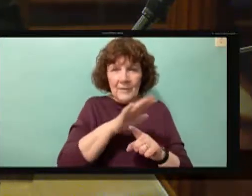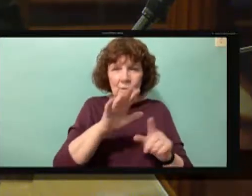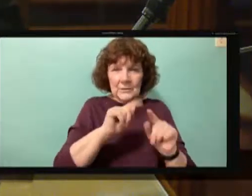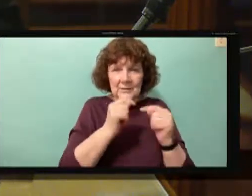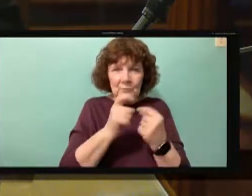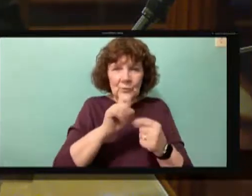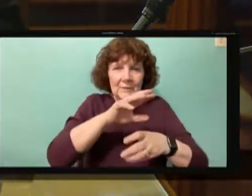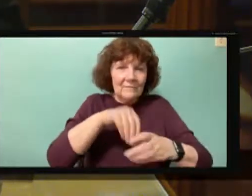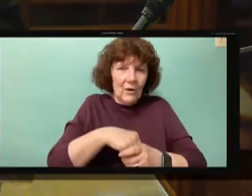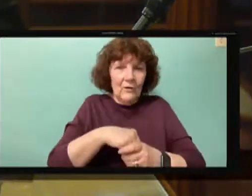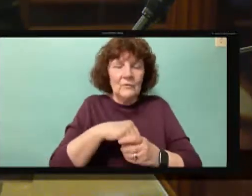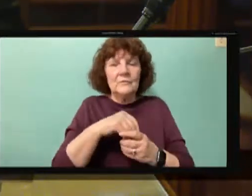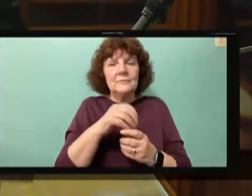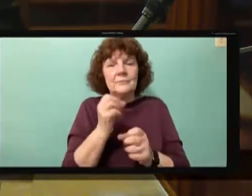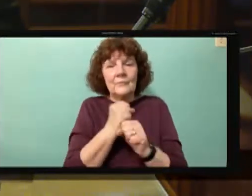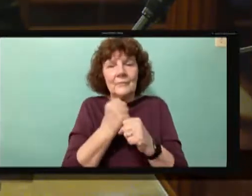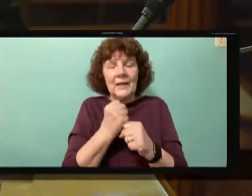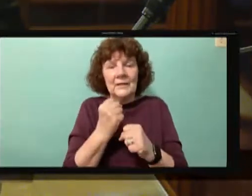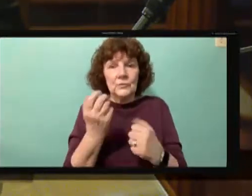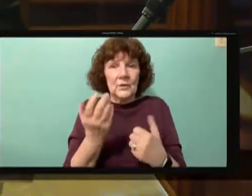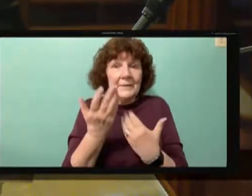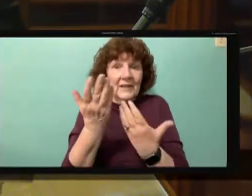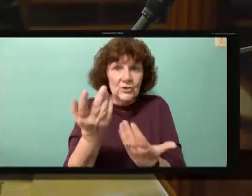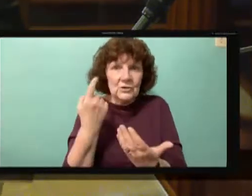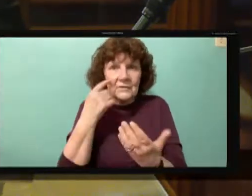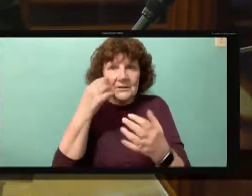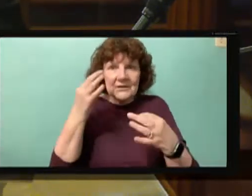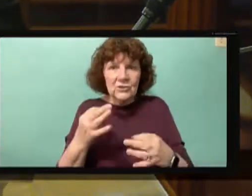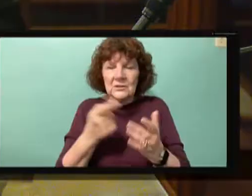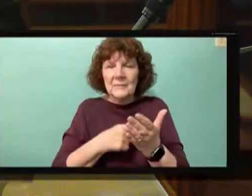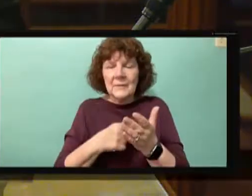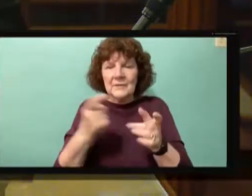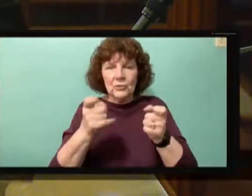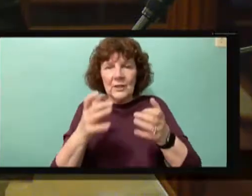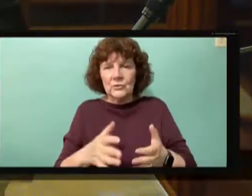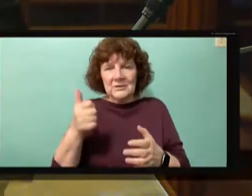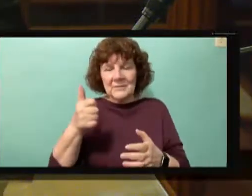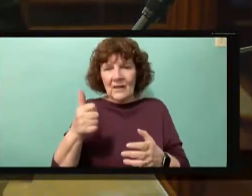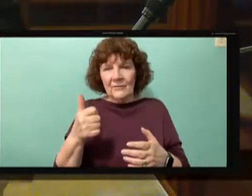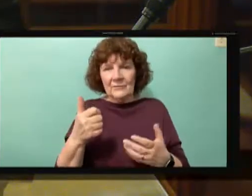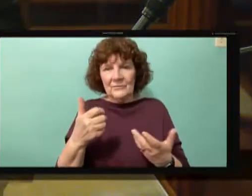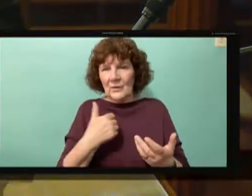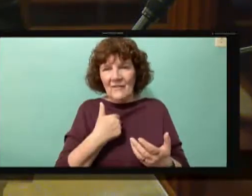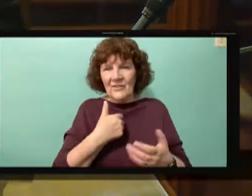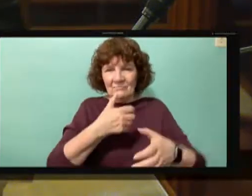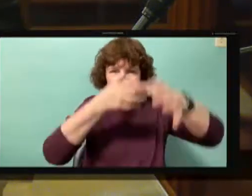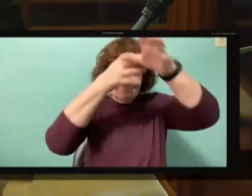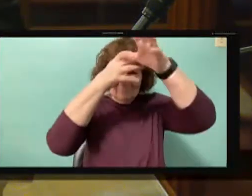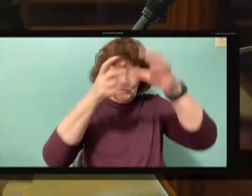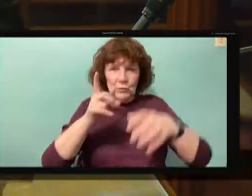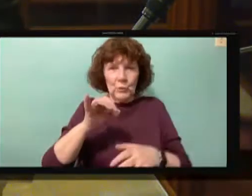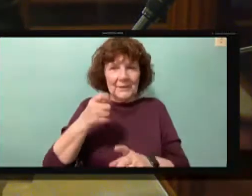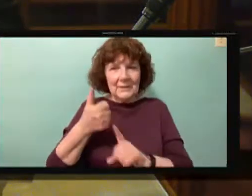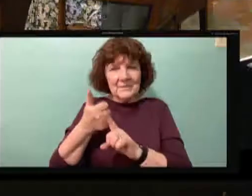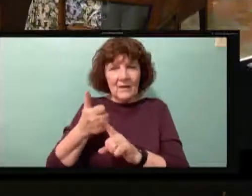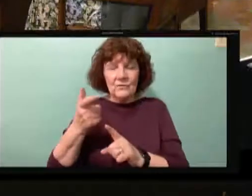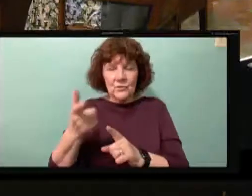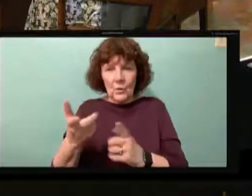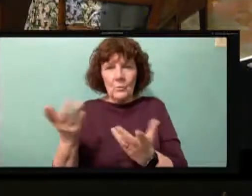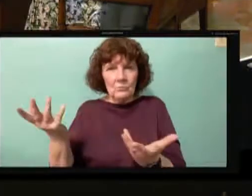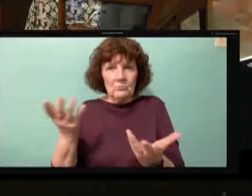a lot of times the directors don't have the capacity to do it themselves. So the purpose of the committee is